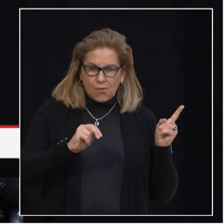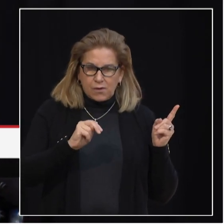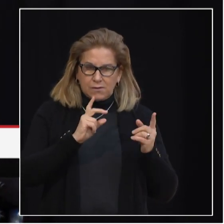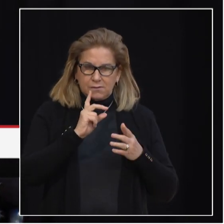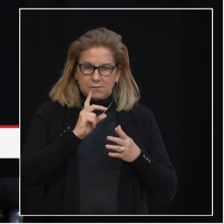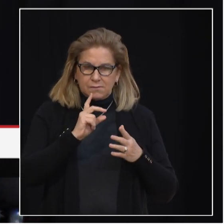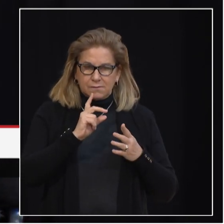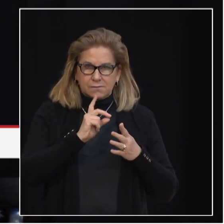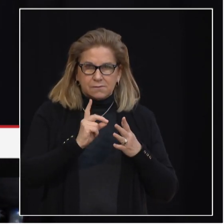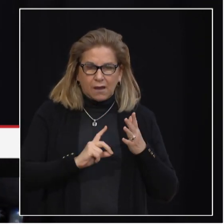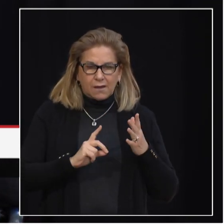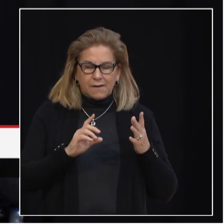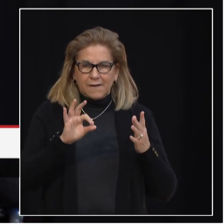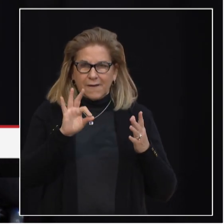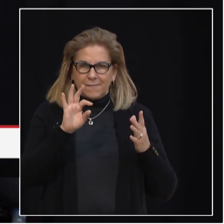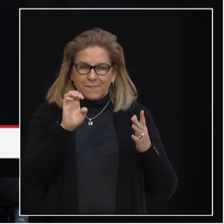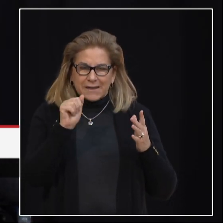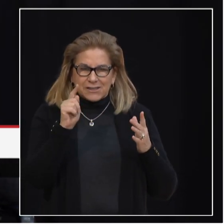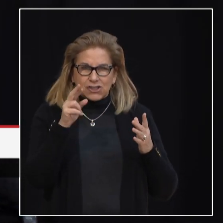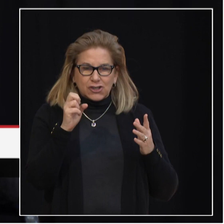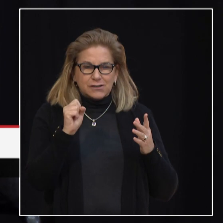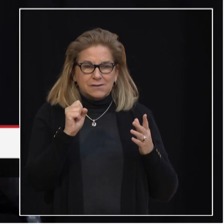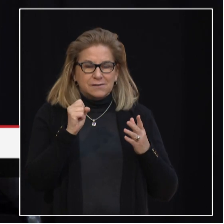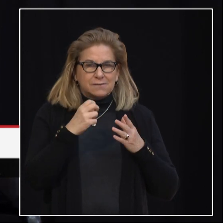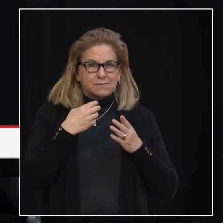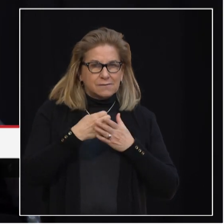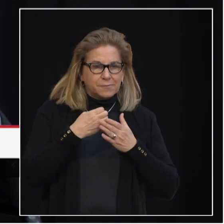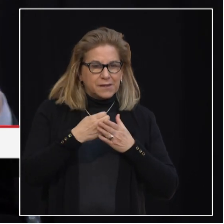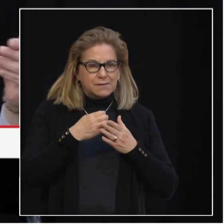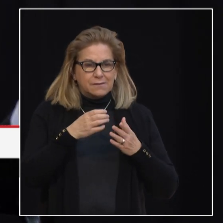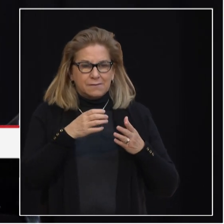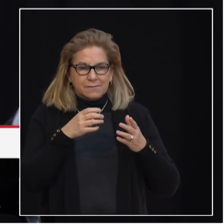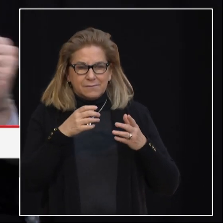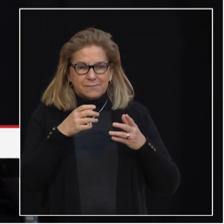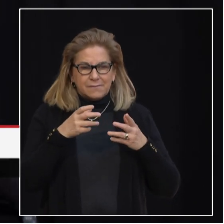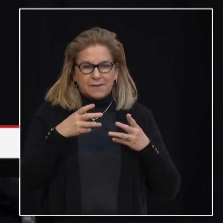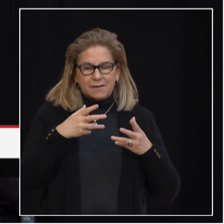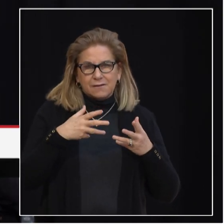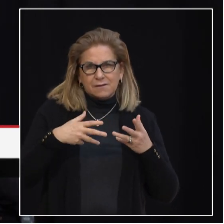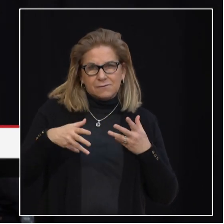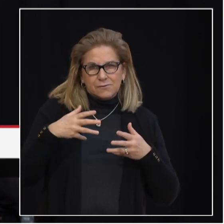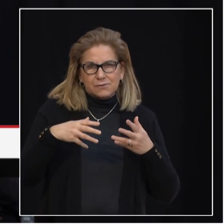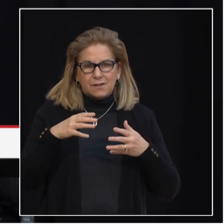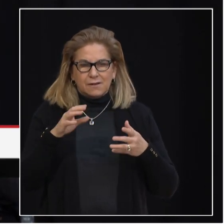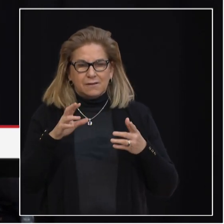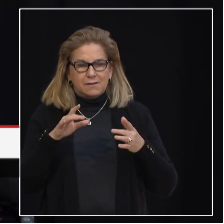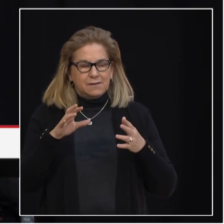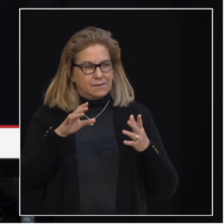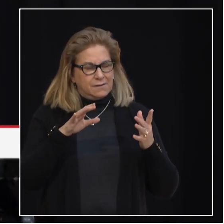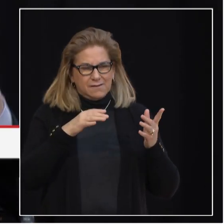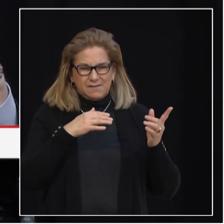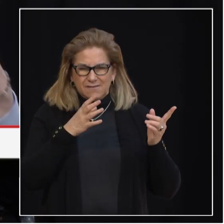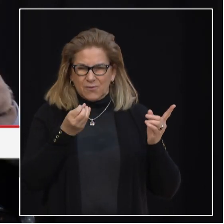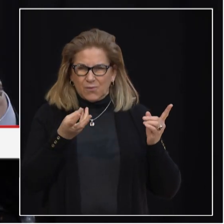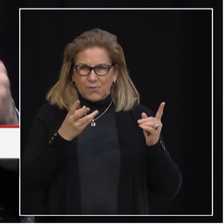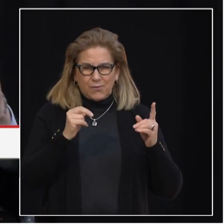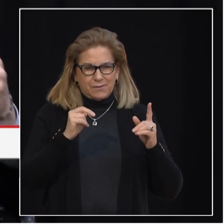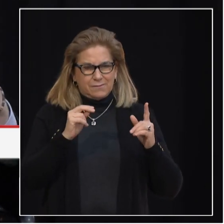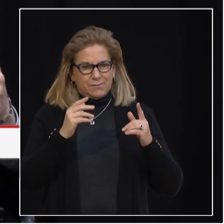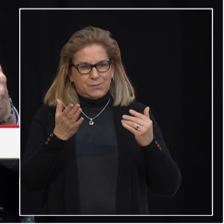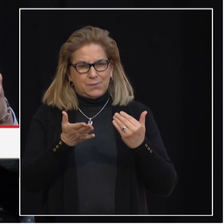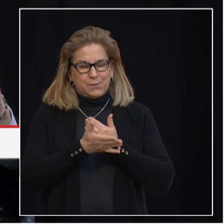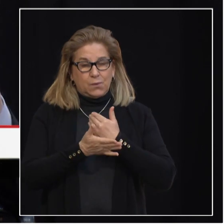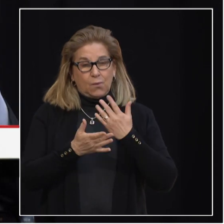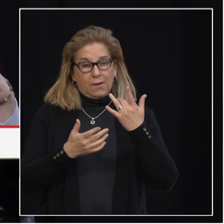so it's a very kind of nuanced process to get to viability. But again, you have very